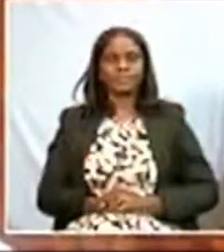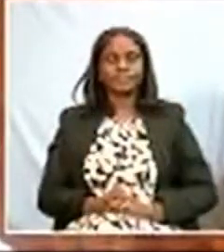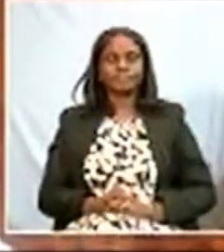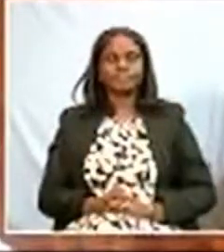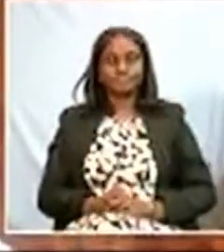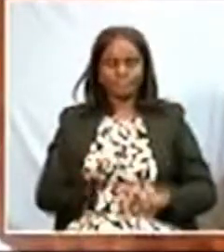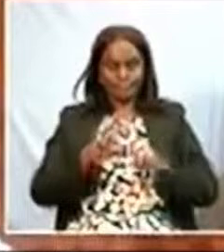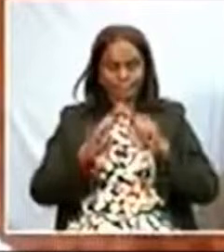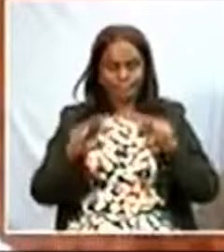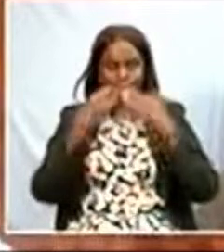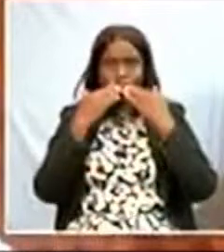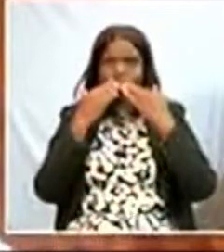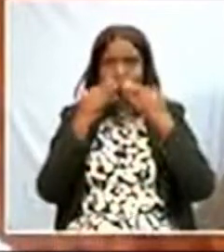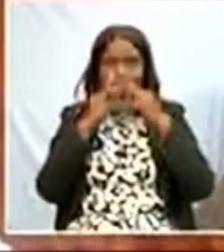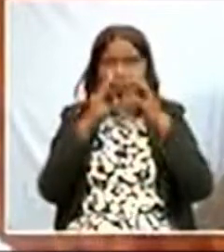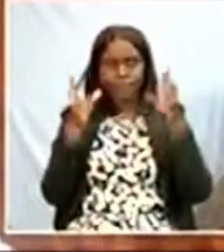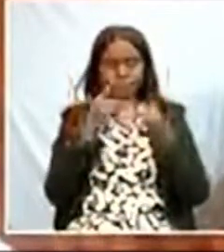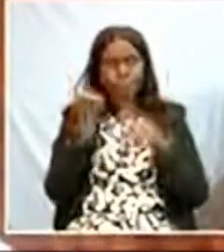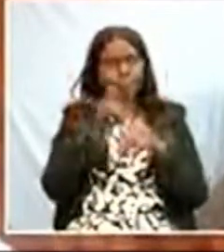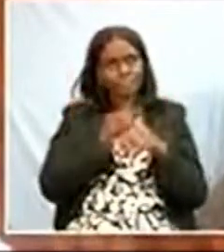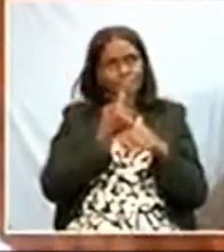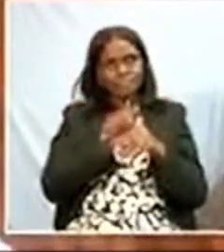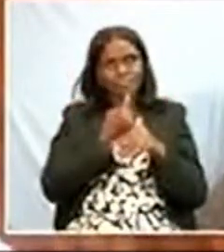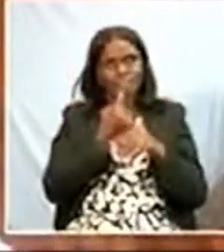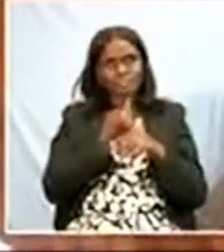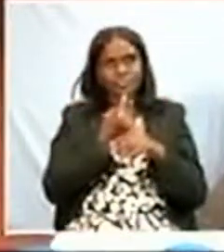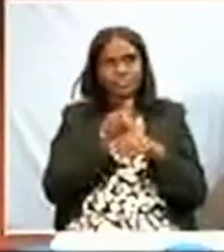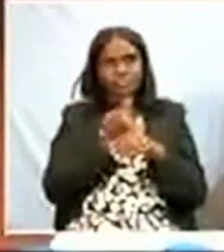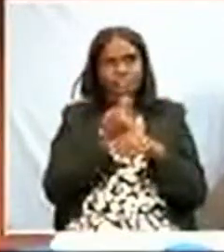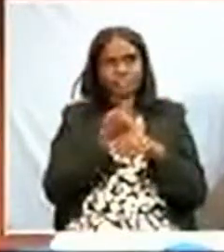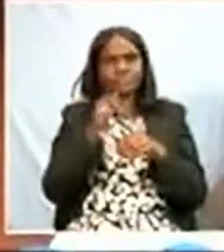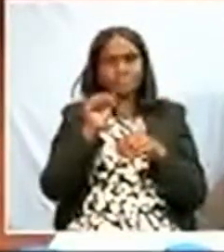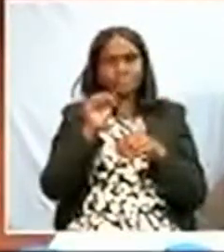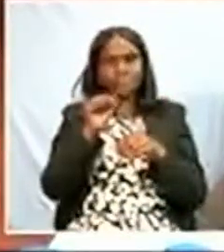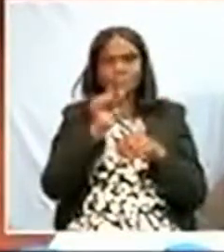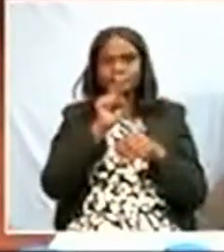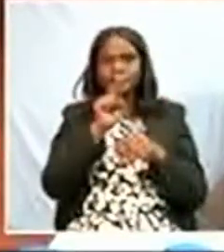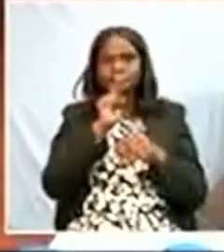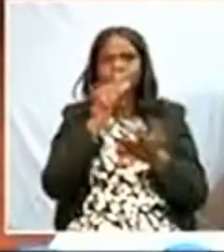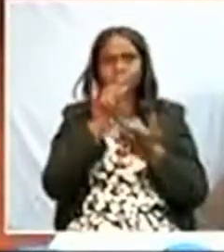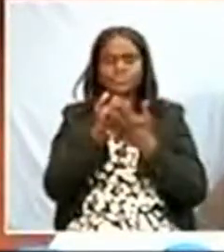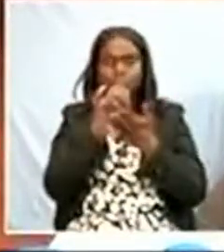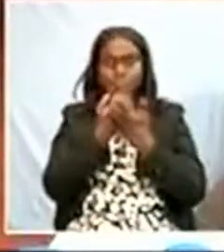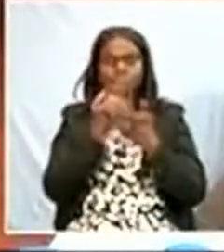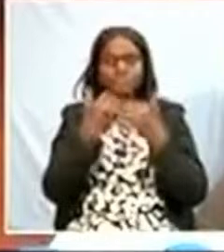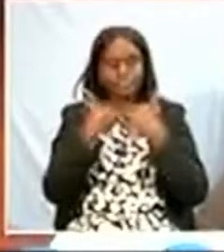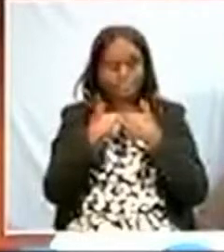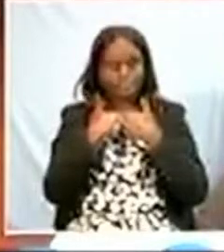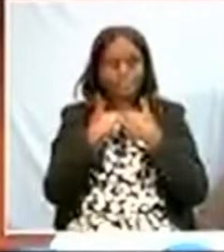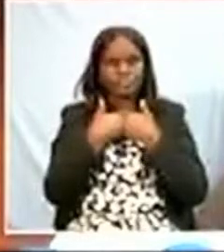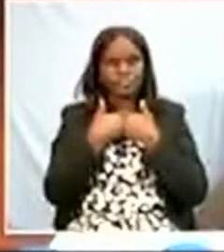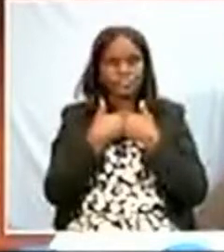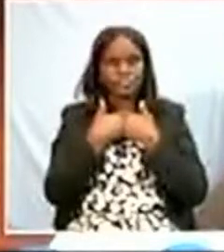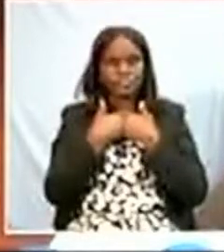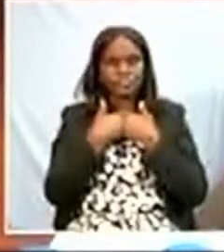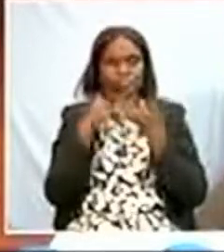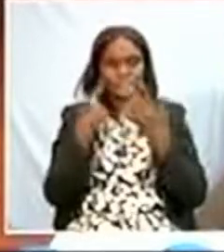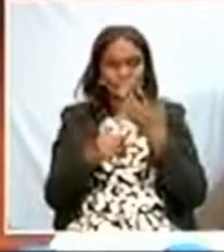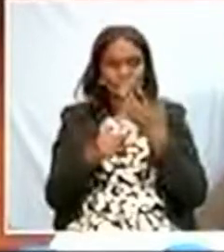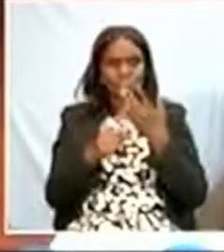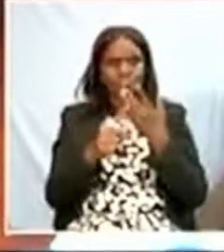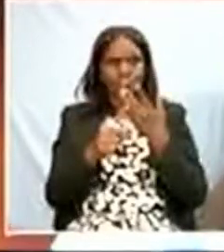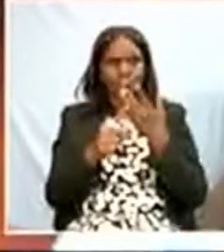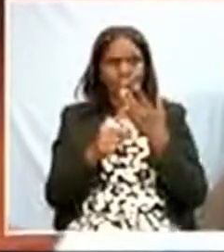Thank you, Chair. It's just that, of course, the evidence we do have. What